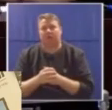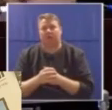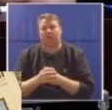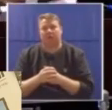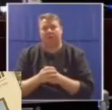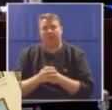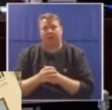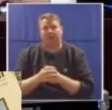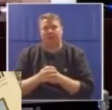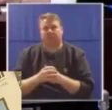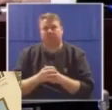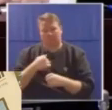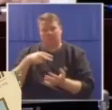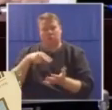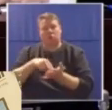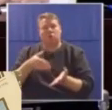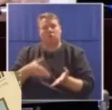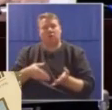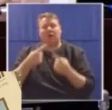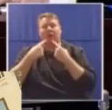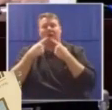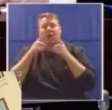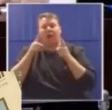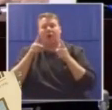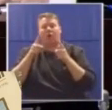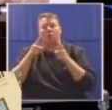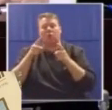and announced the Energy Action Plan,